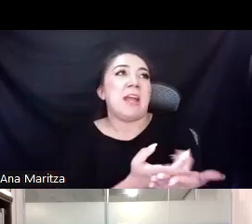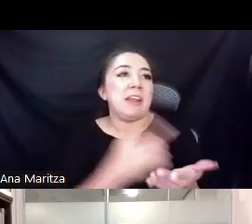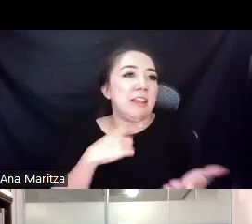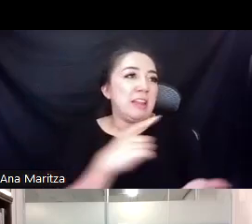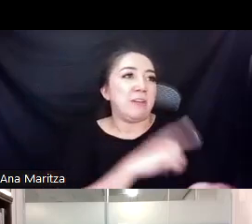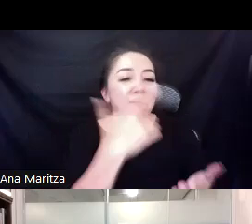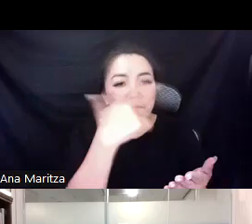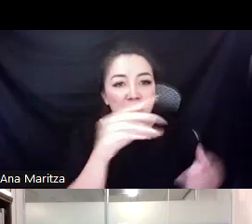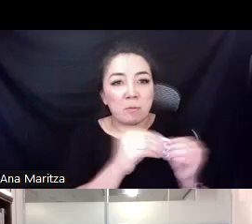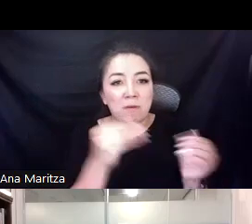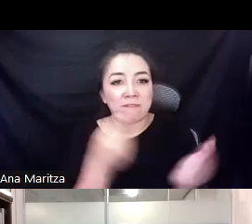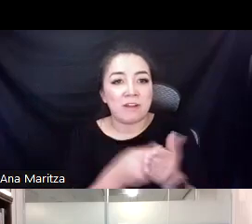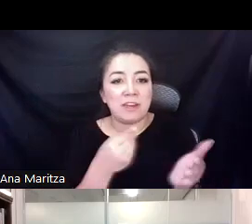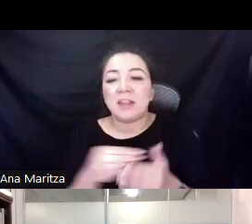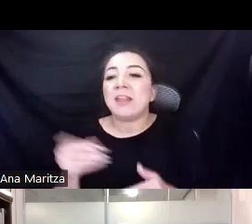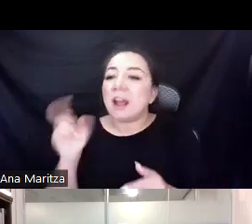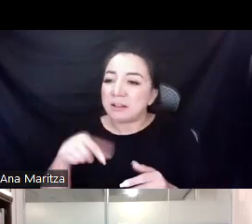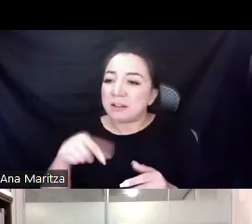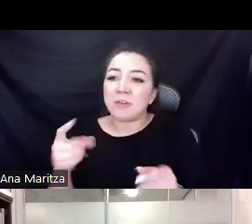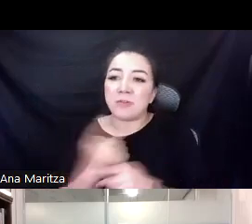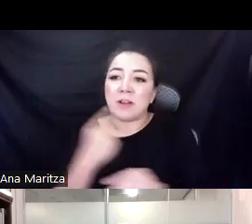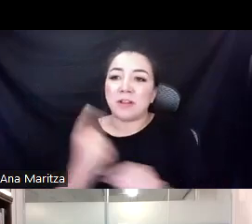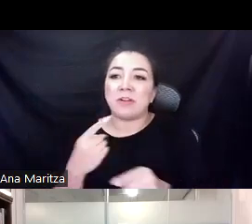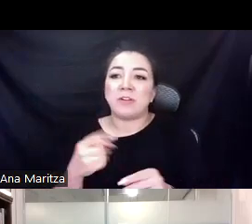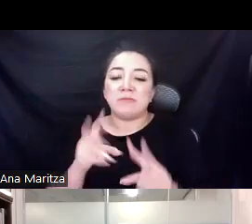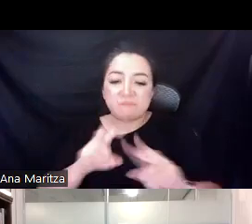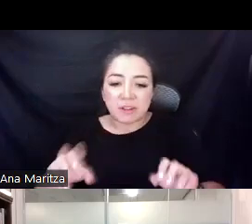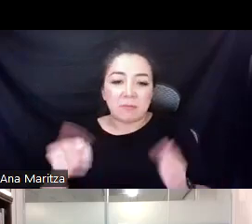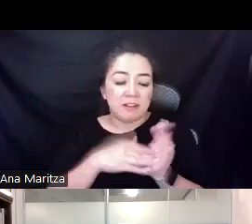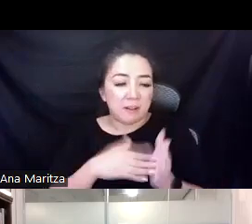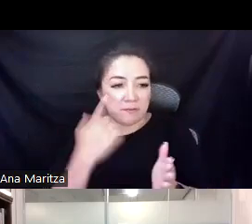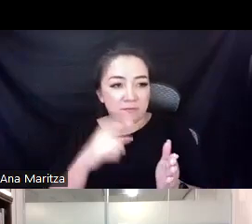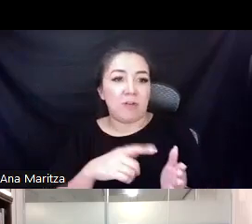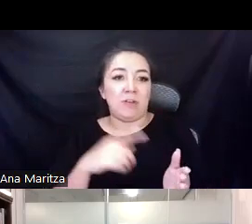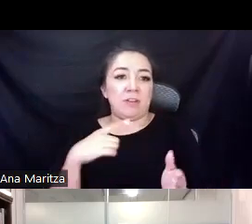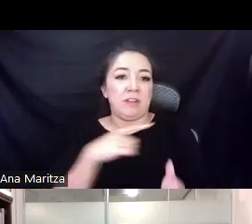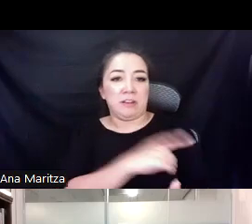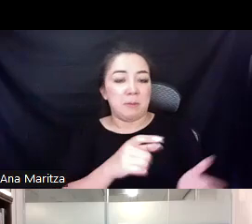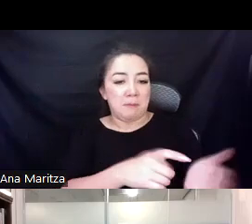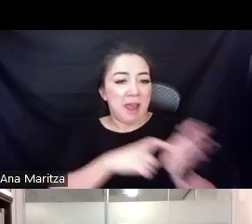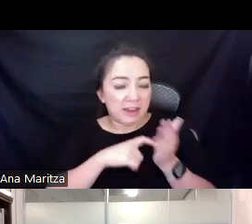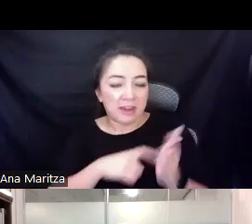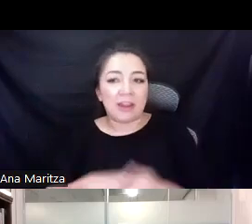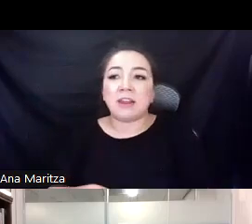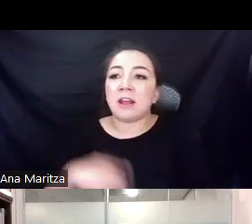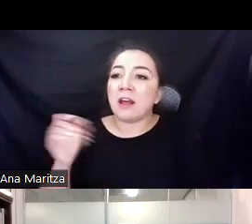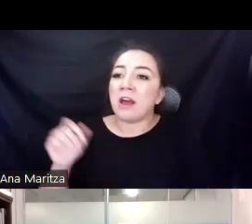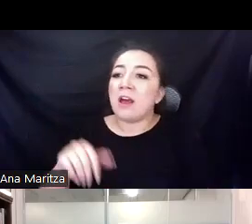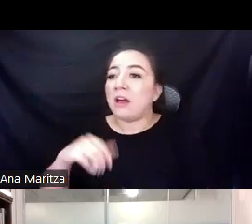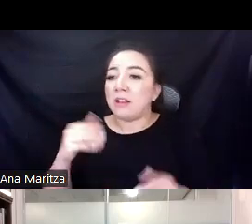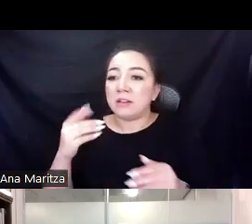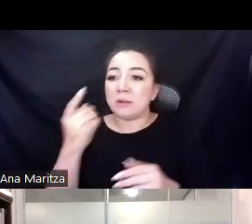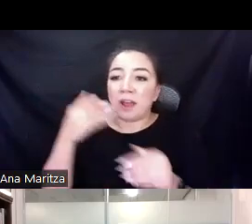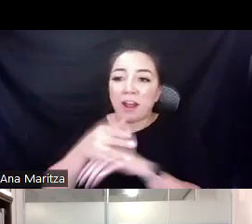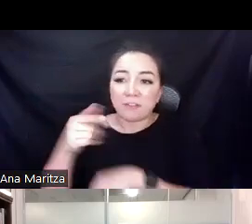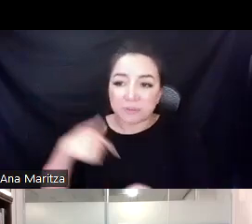funding. And there needs to be a regular reassessment of funding to align with the legislative mandate. Otherwise, someone after me is going to